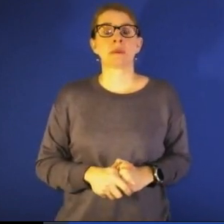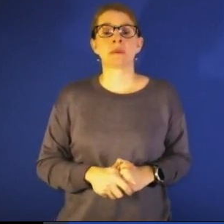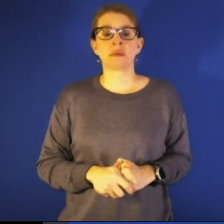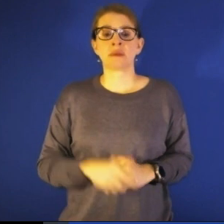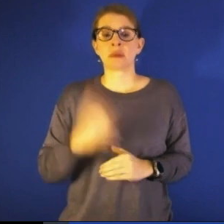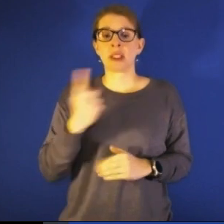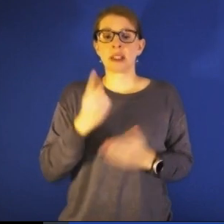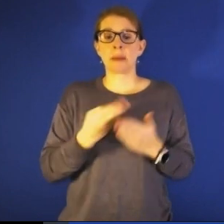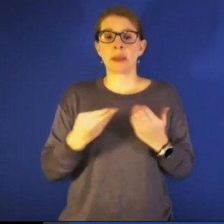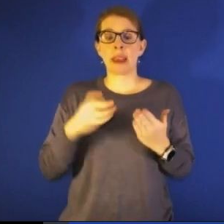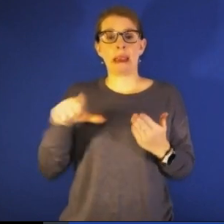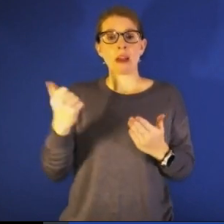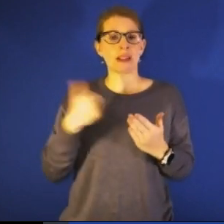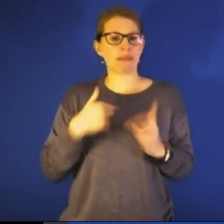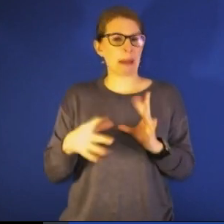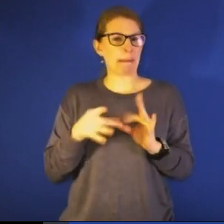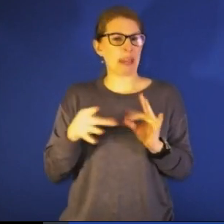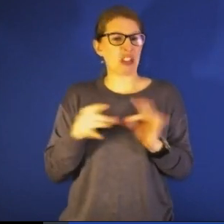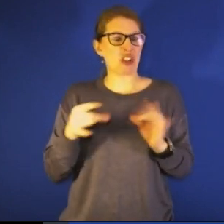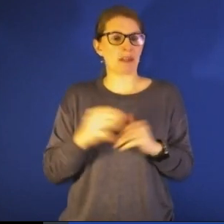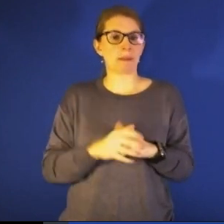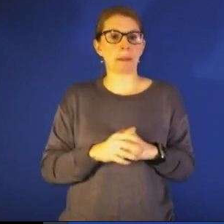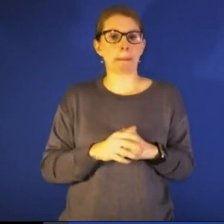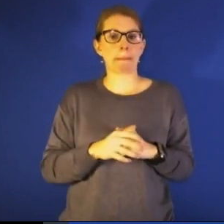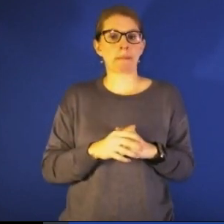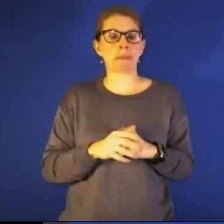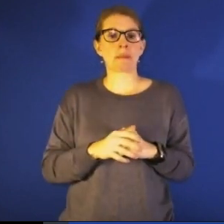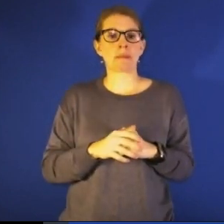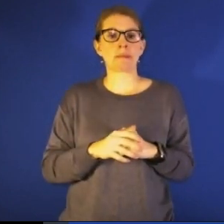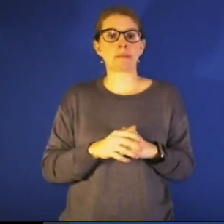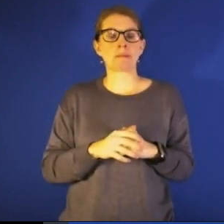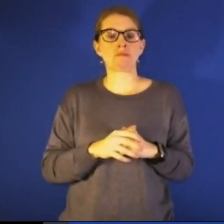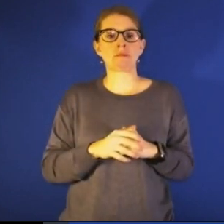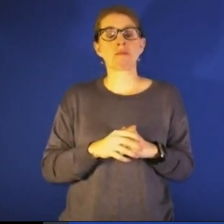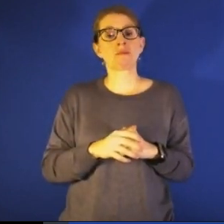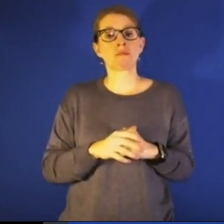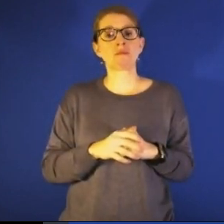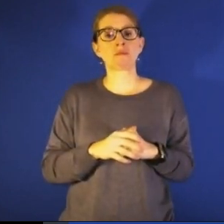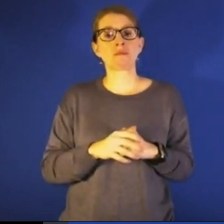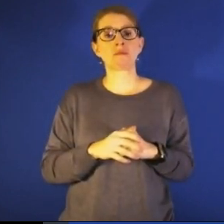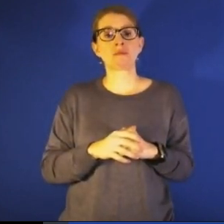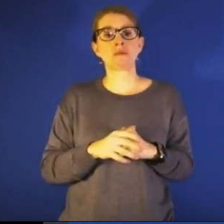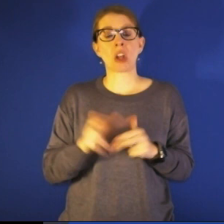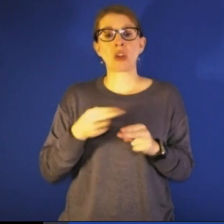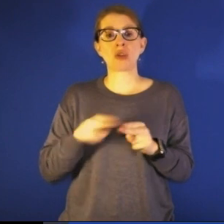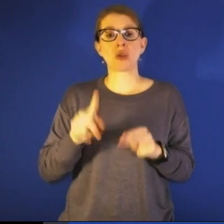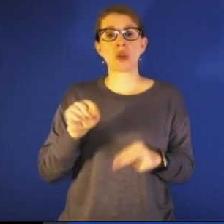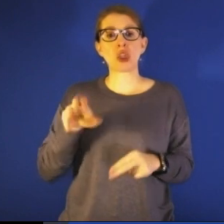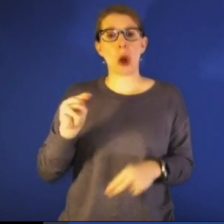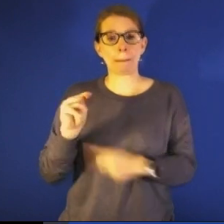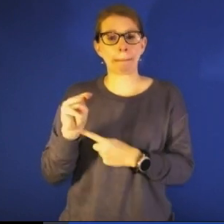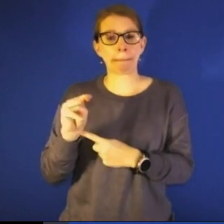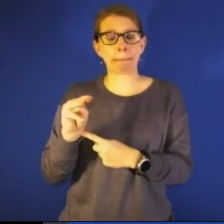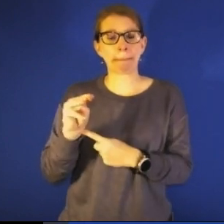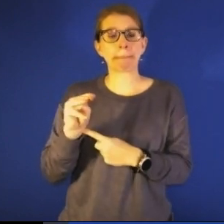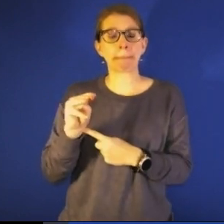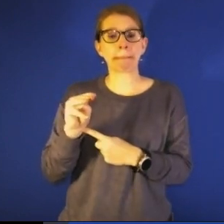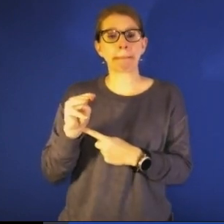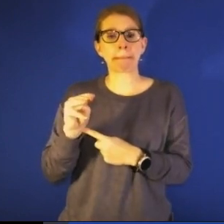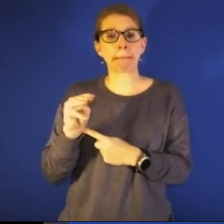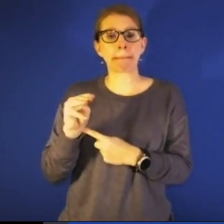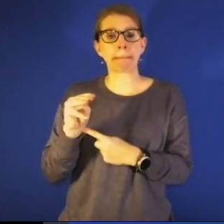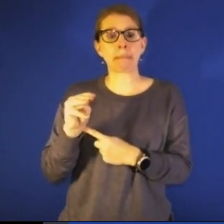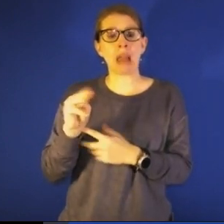Something else I'm going to mention above and beyond what everybody has said is that this is a short-term, hopefully,